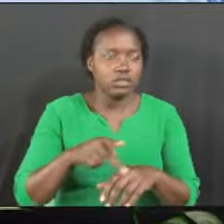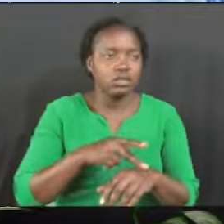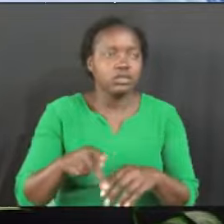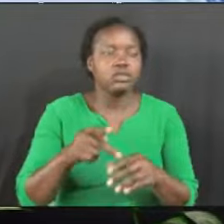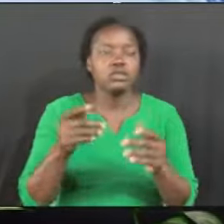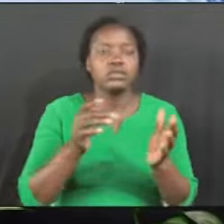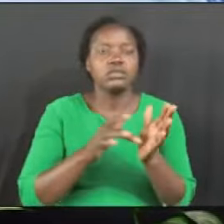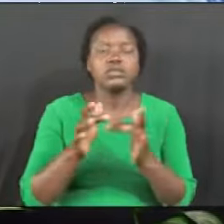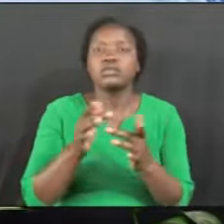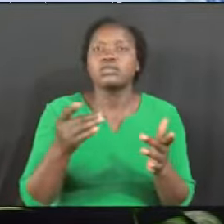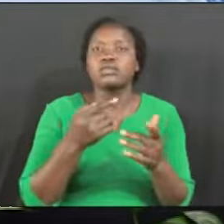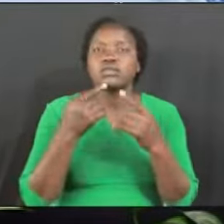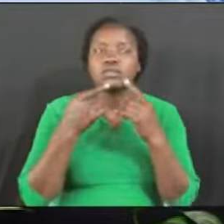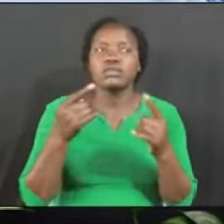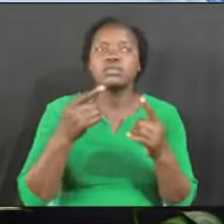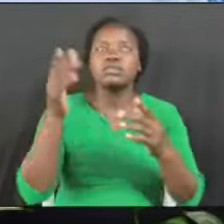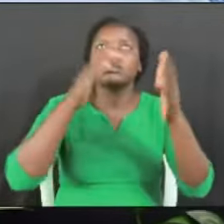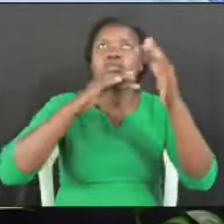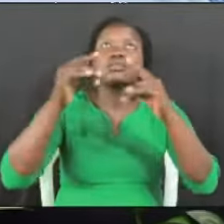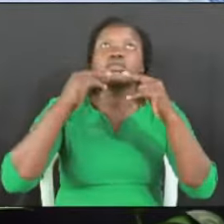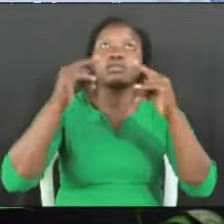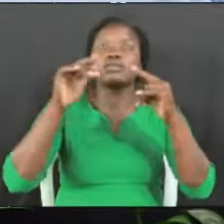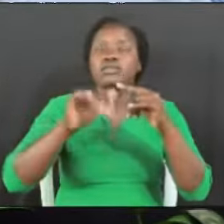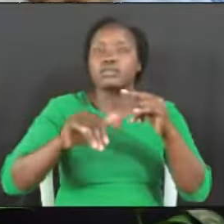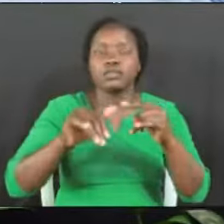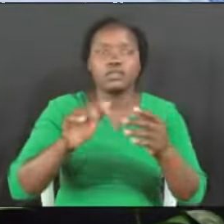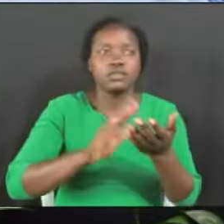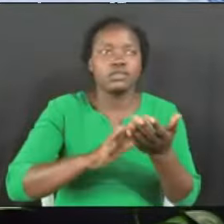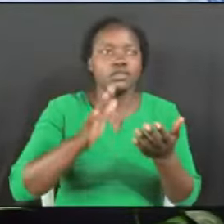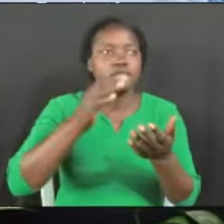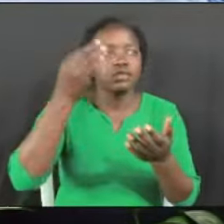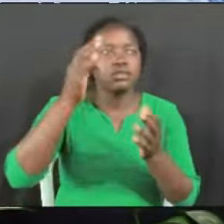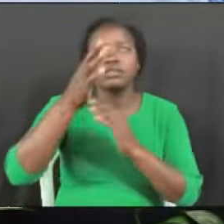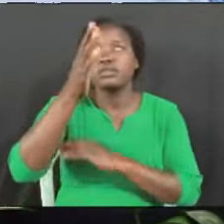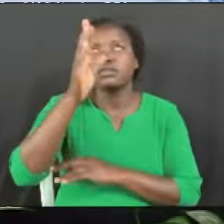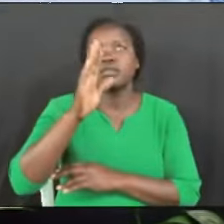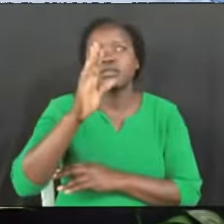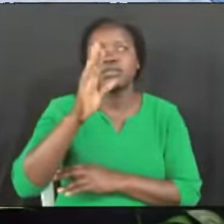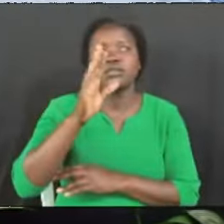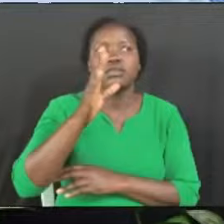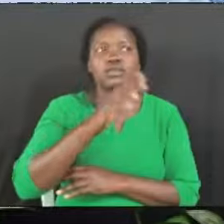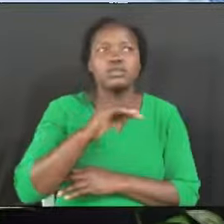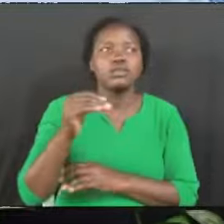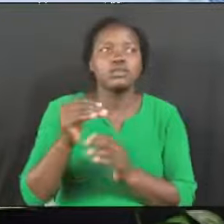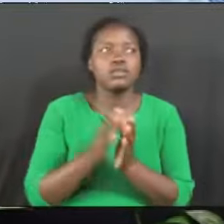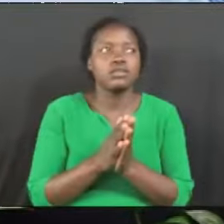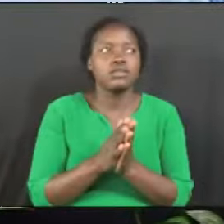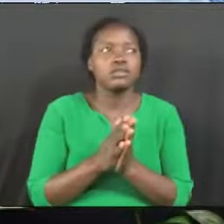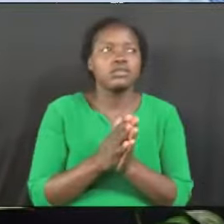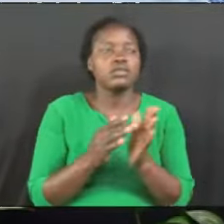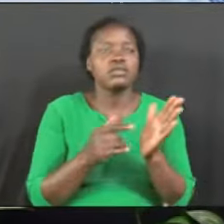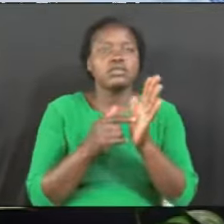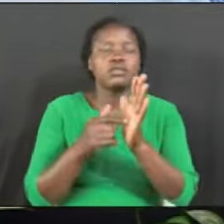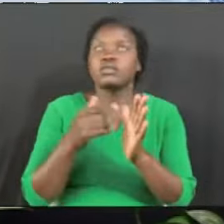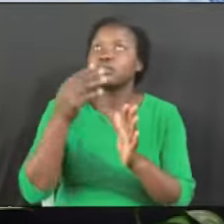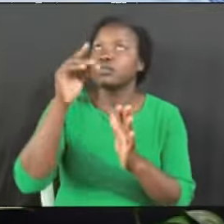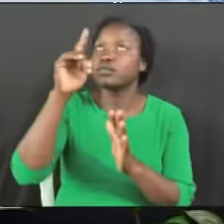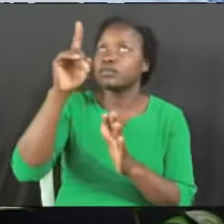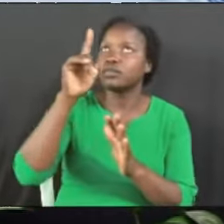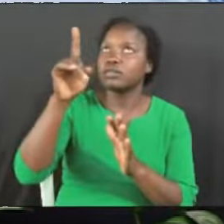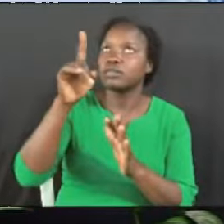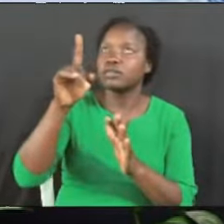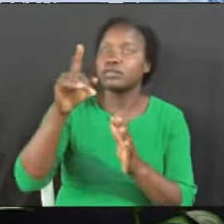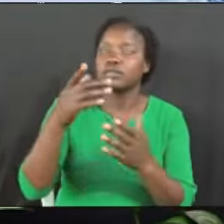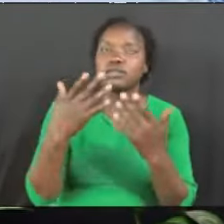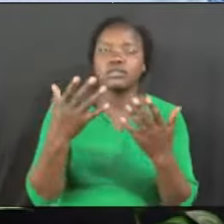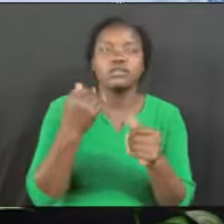that the heavens declare the glory of God, and the firmament show forth His handiwork.